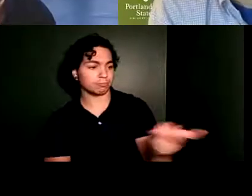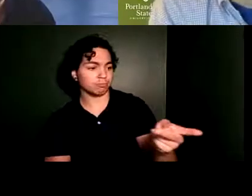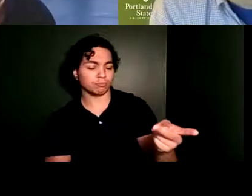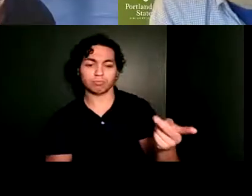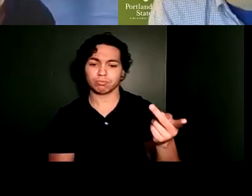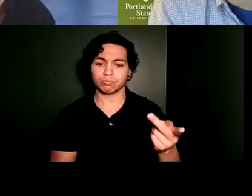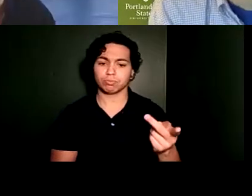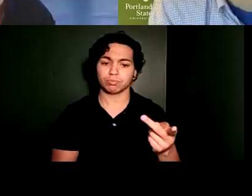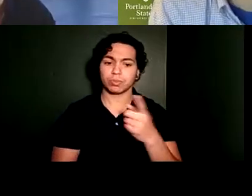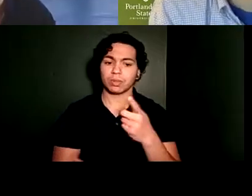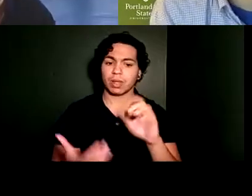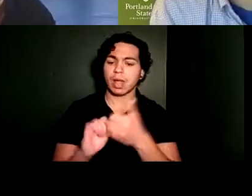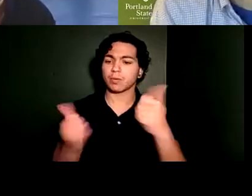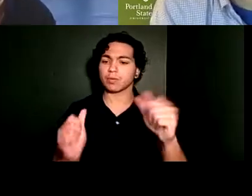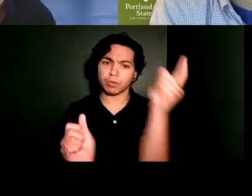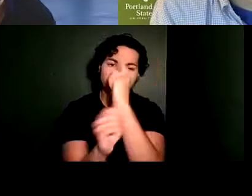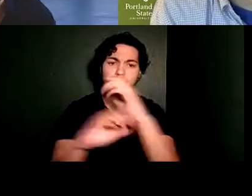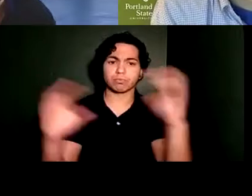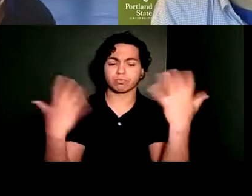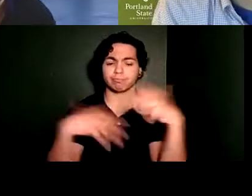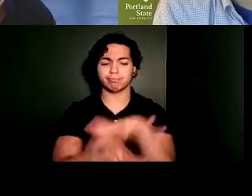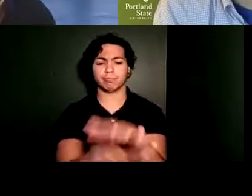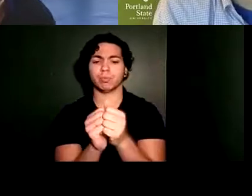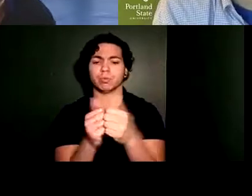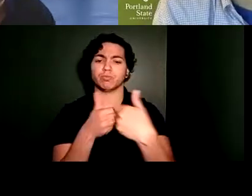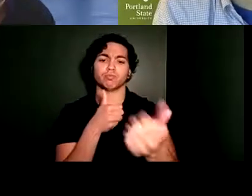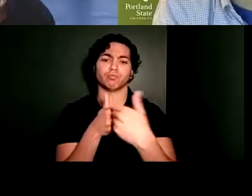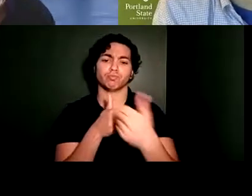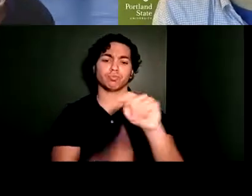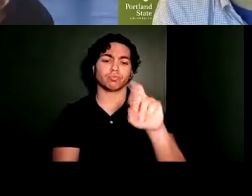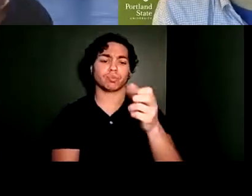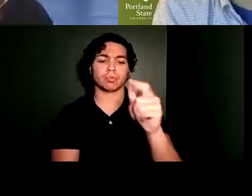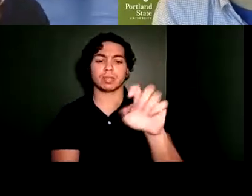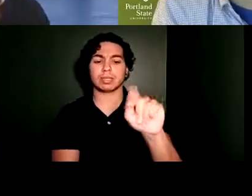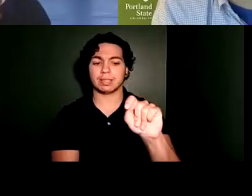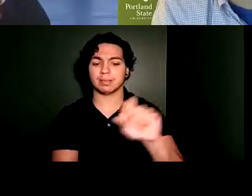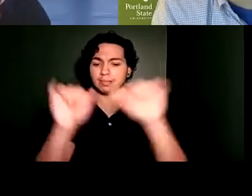how are you trying to think about integrating with transit? Yeah,